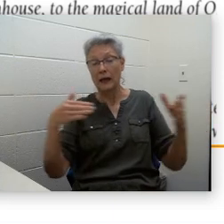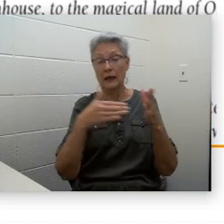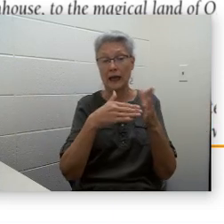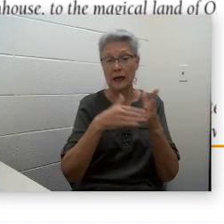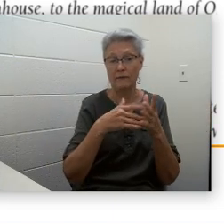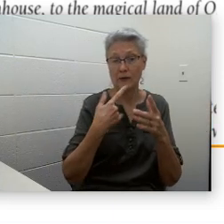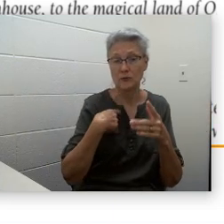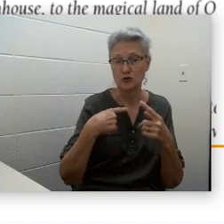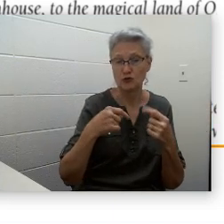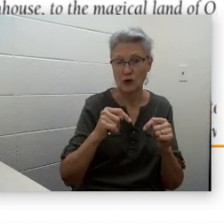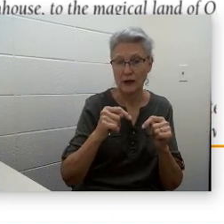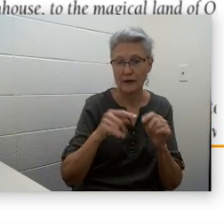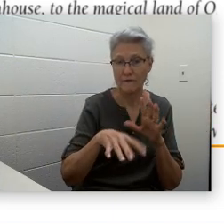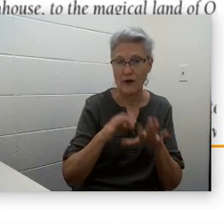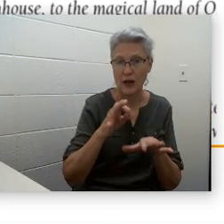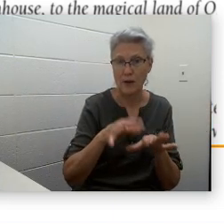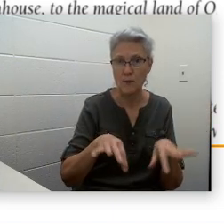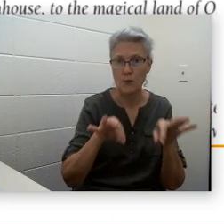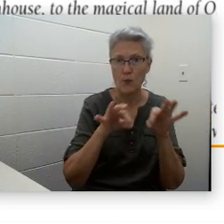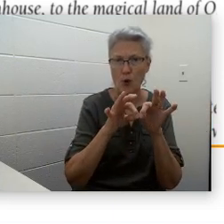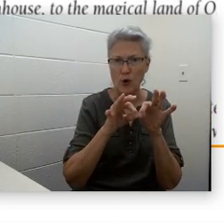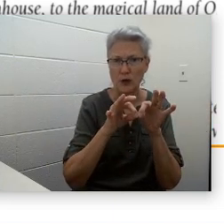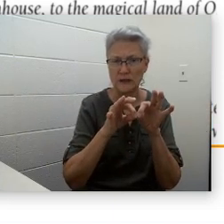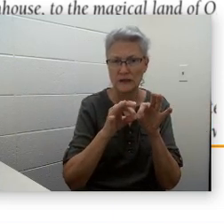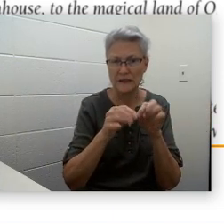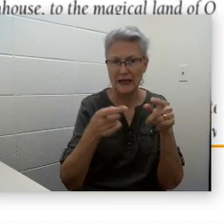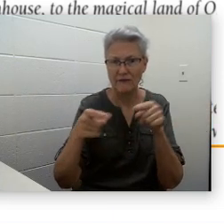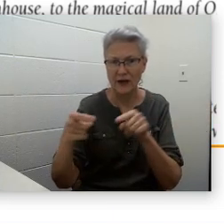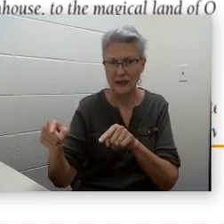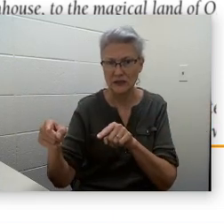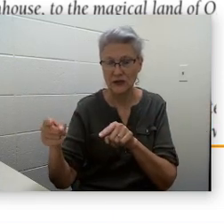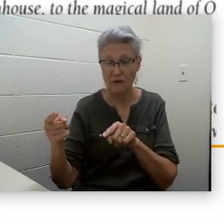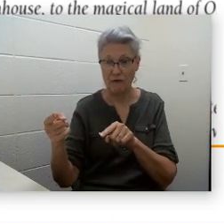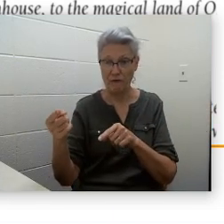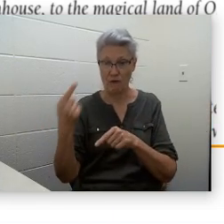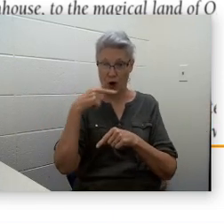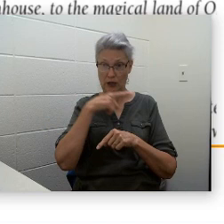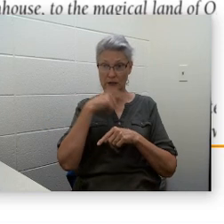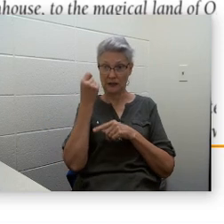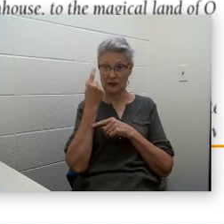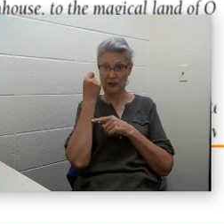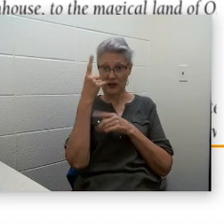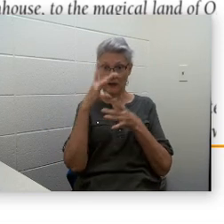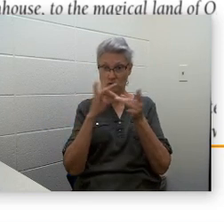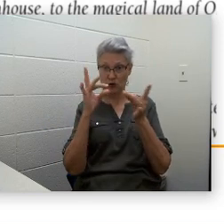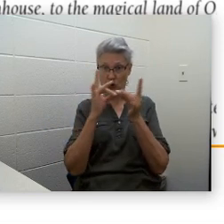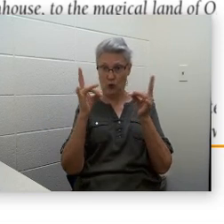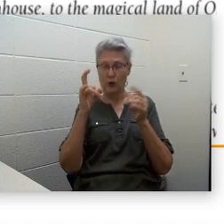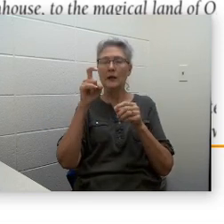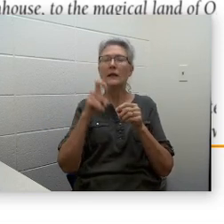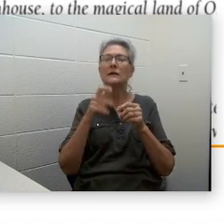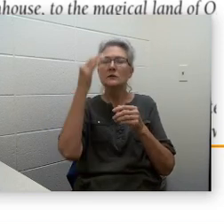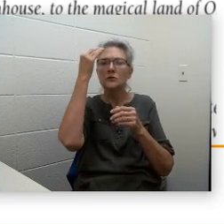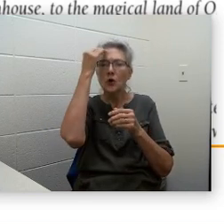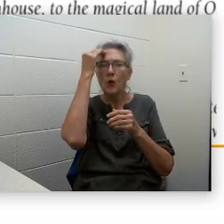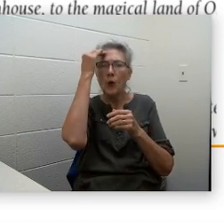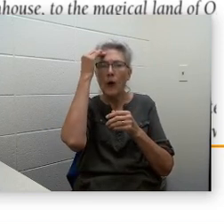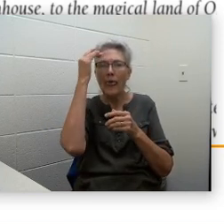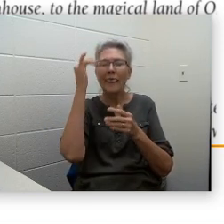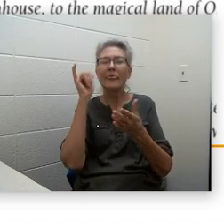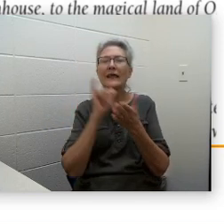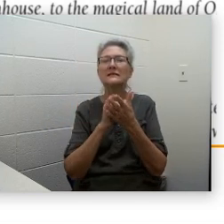I'm trying to find key events, in order for us to understand the story, we need to know that this is where